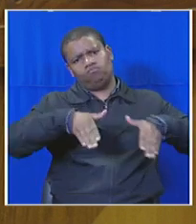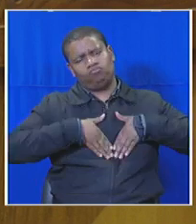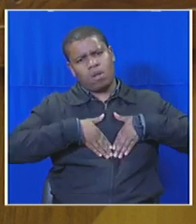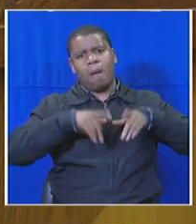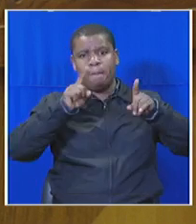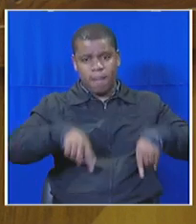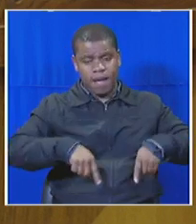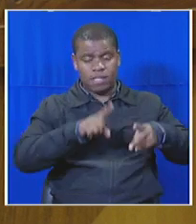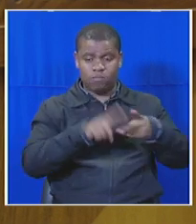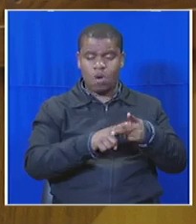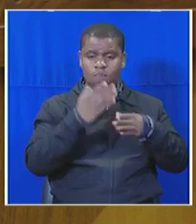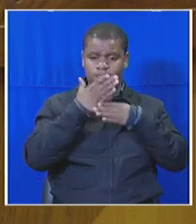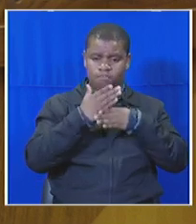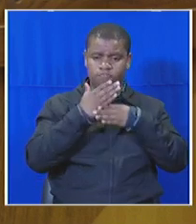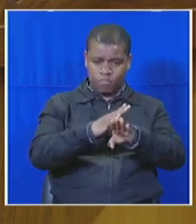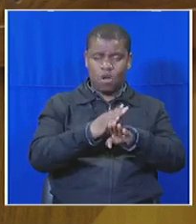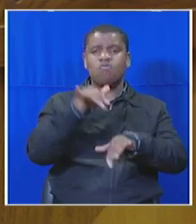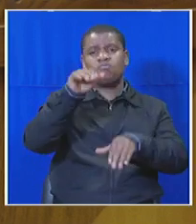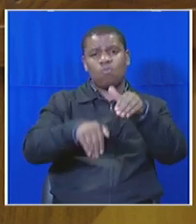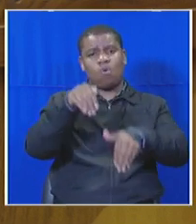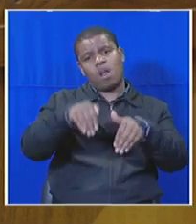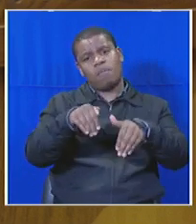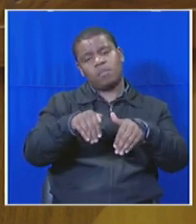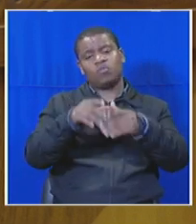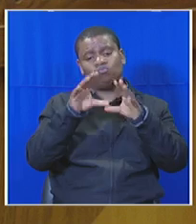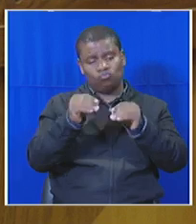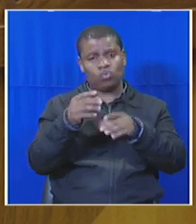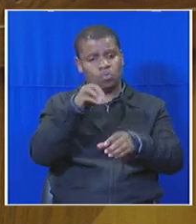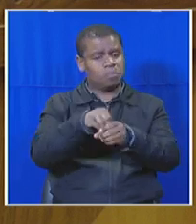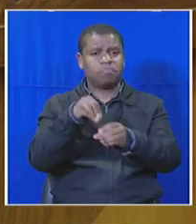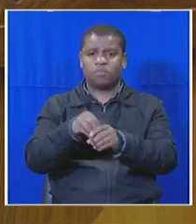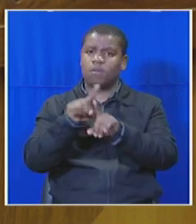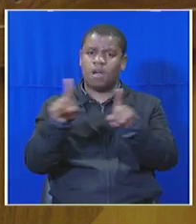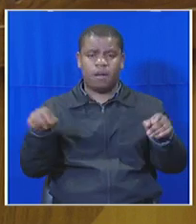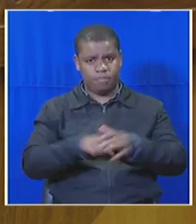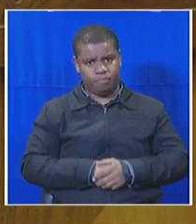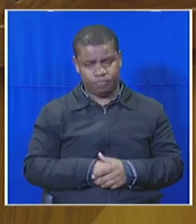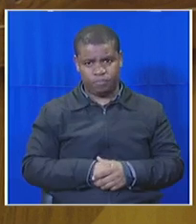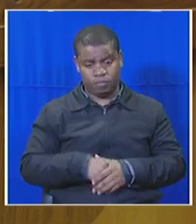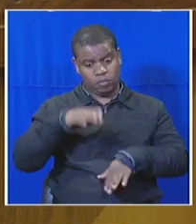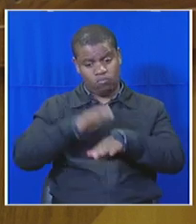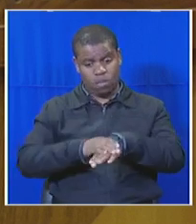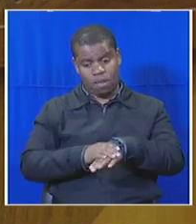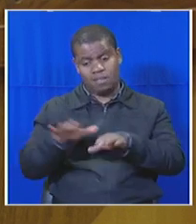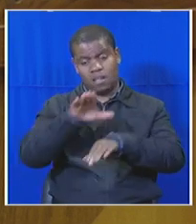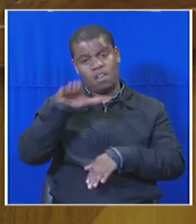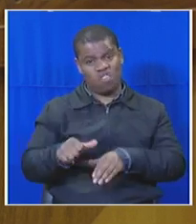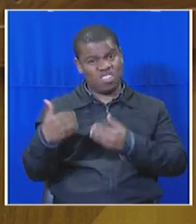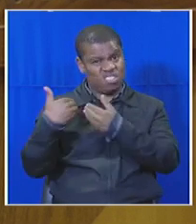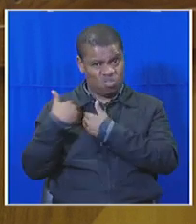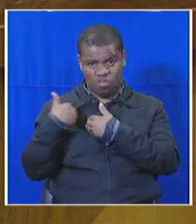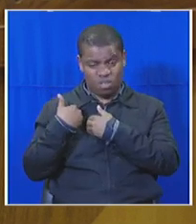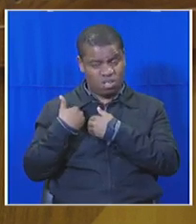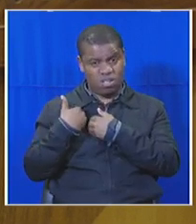stopping corrupt activities, etc. The security of the country is not something to argue